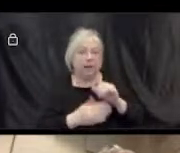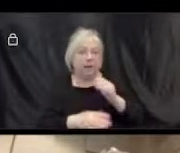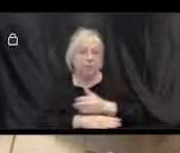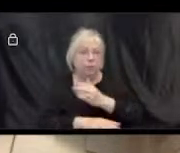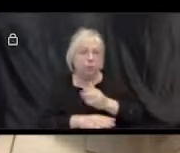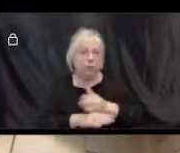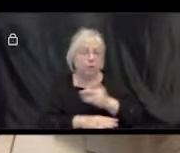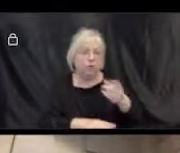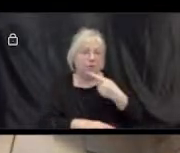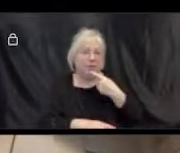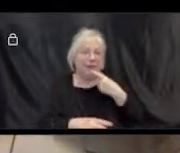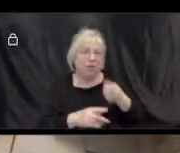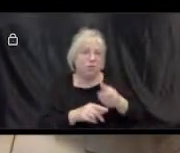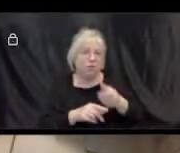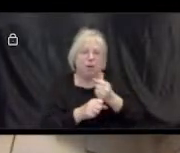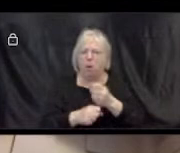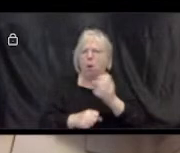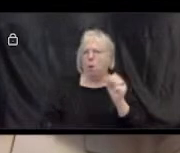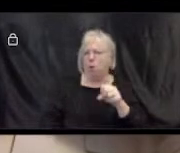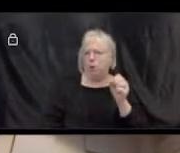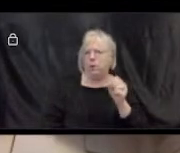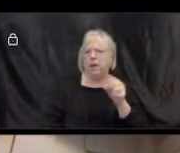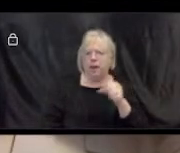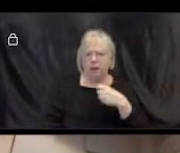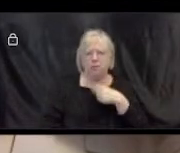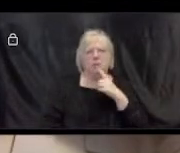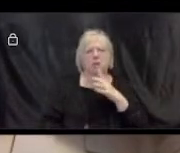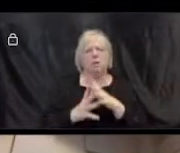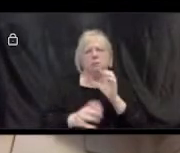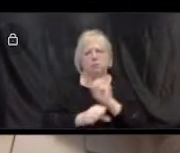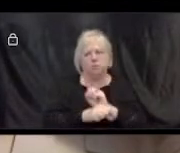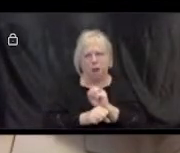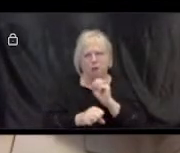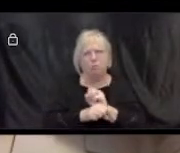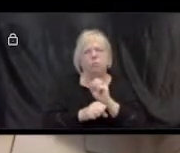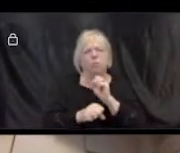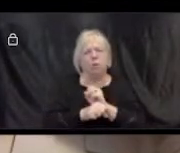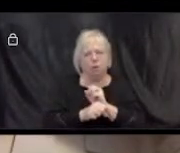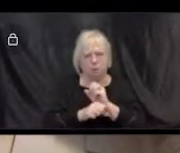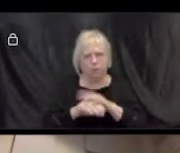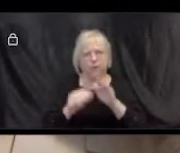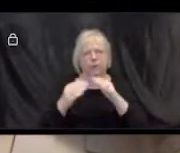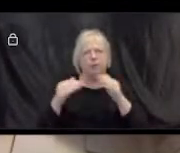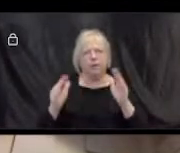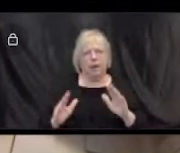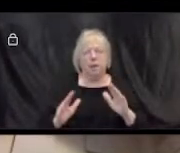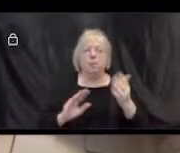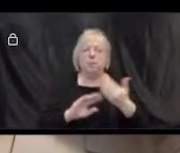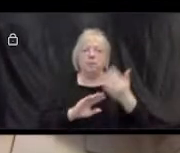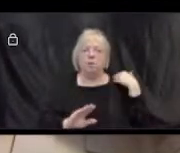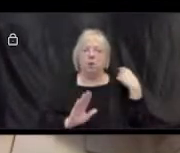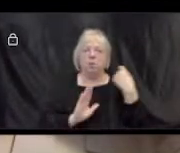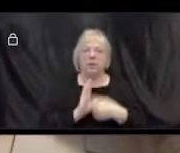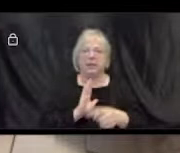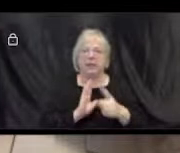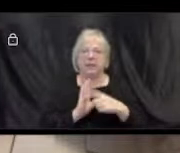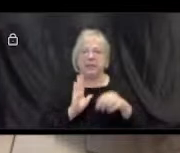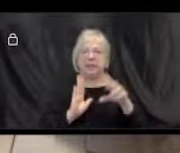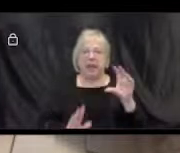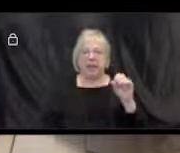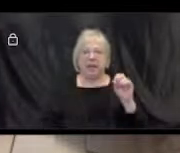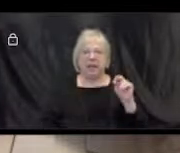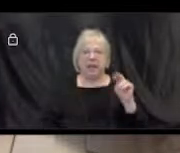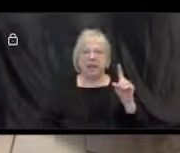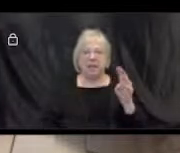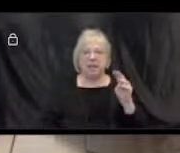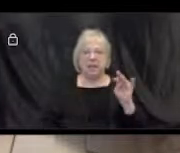you've made to the? Oh, yes, we did a lot of work on it. It was condemned when we bought it. We had to